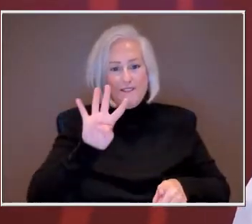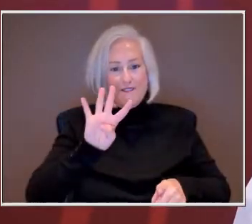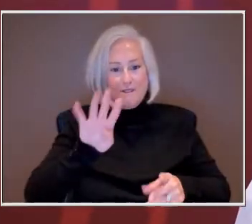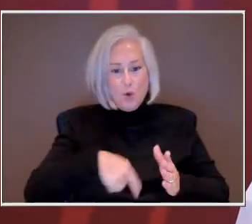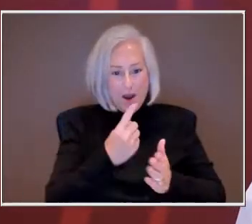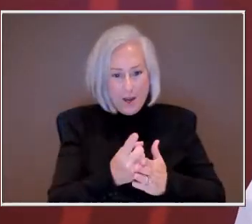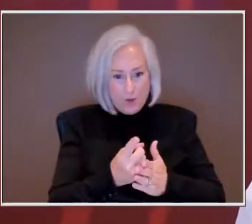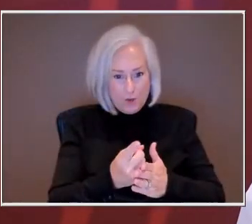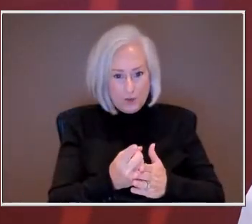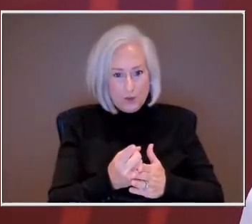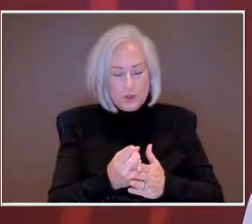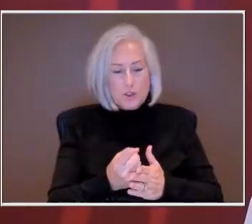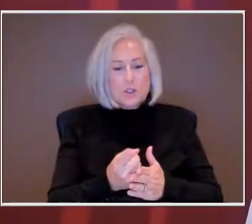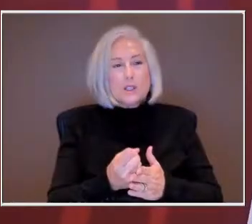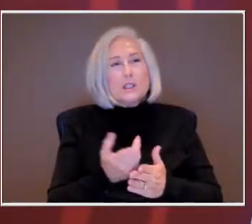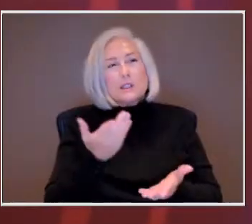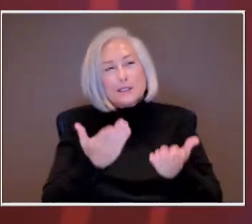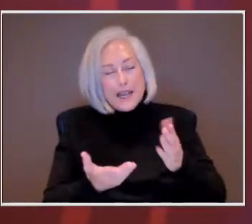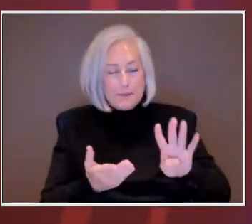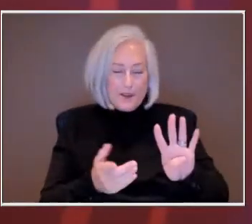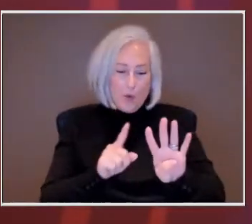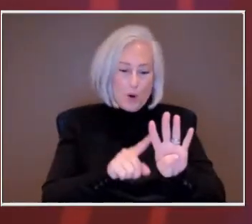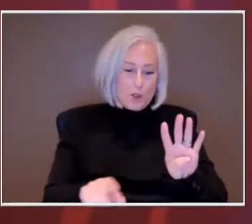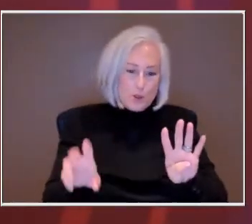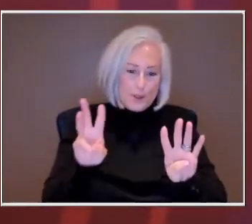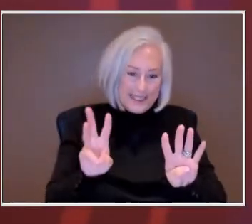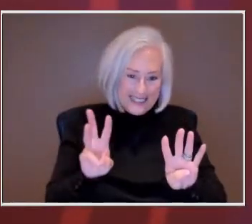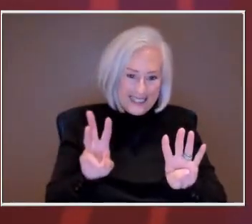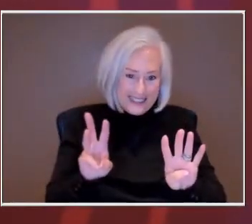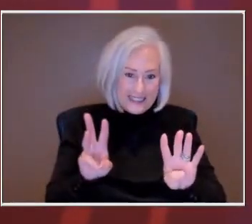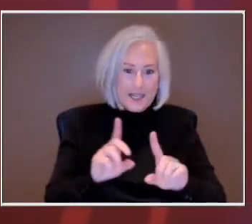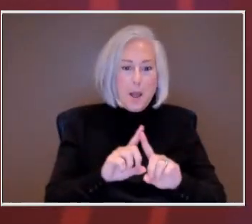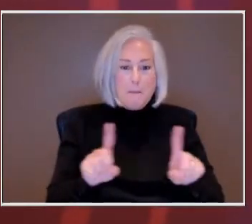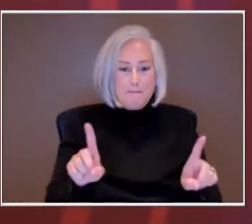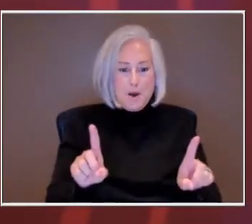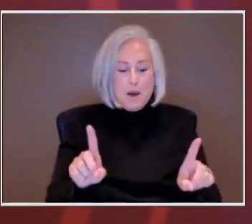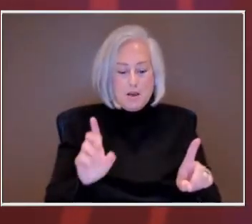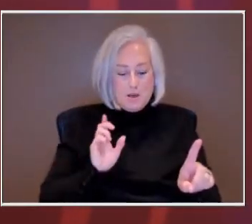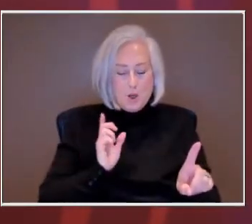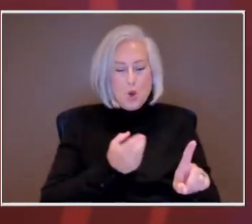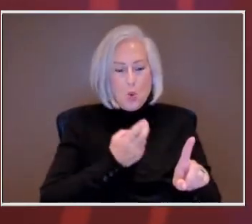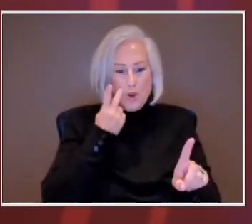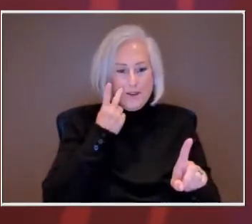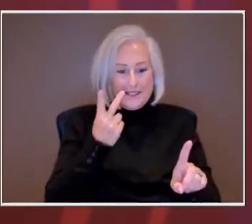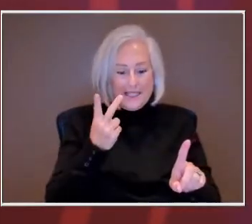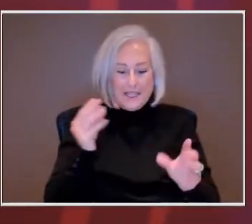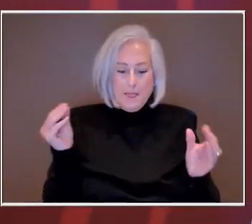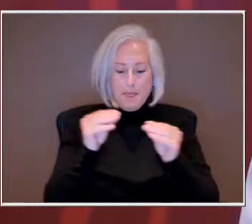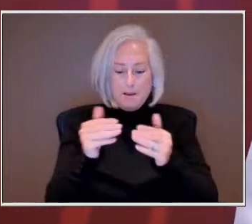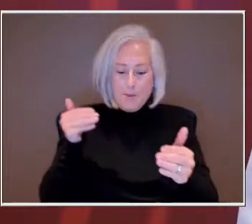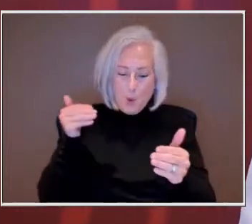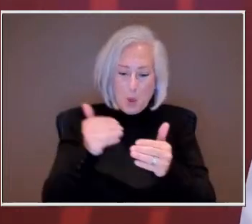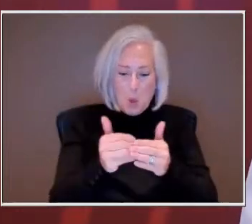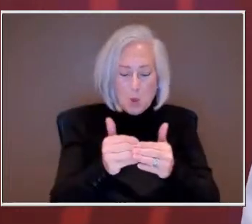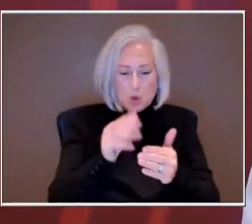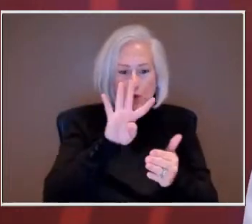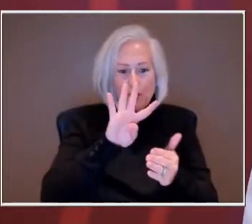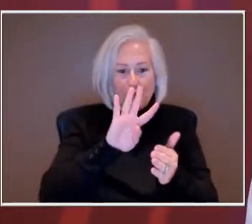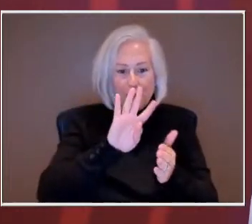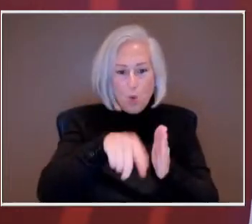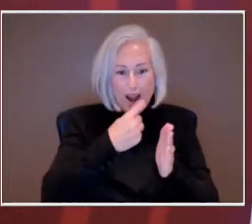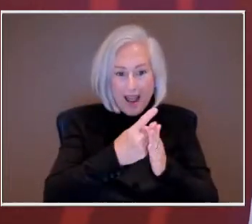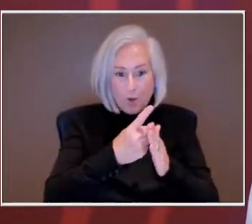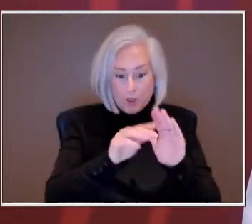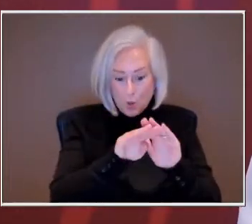be around 4 to 6 hours, but I think what we've seen on our end, the closer we can get to 4 hours or less, the better these